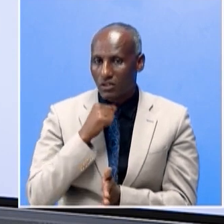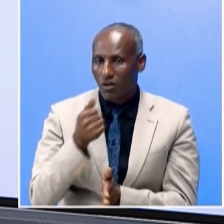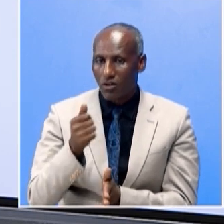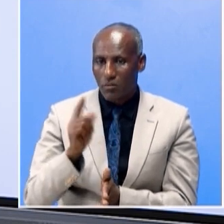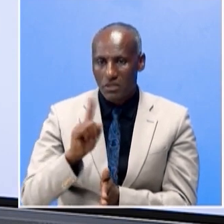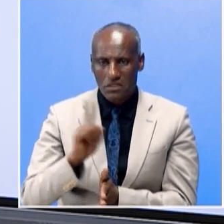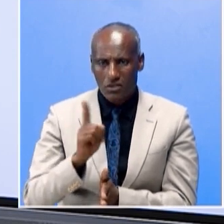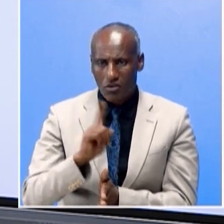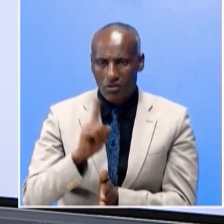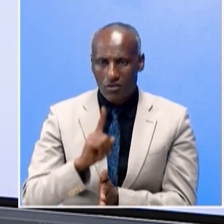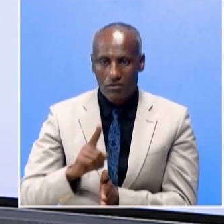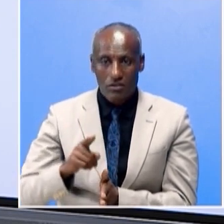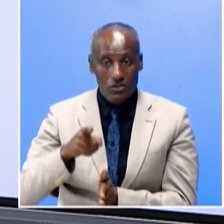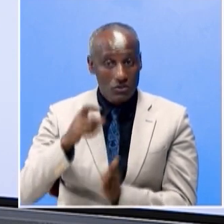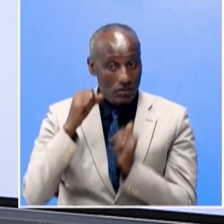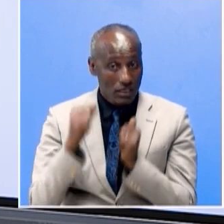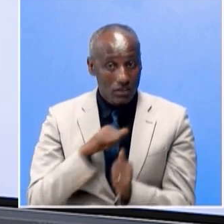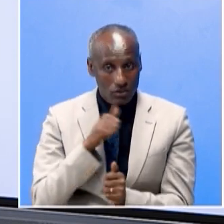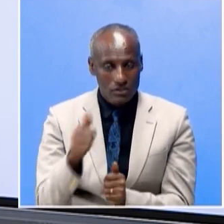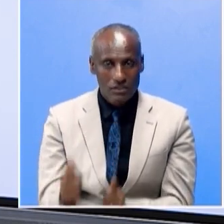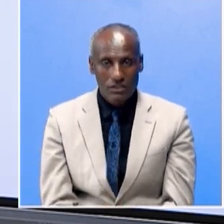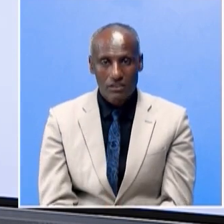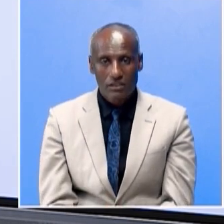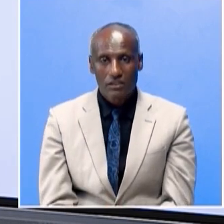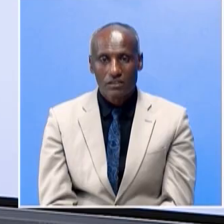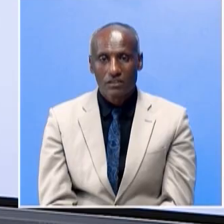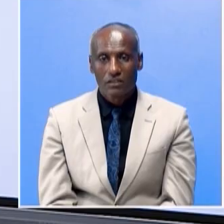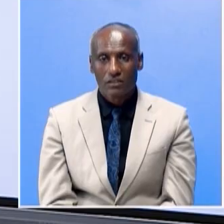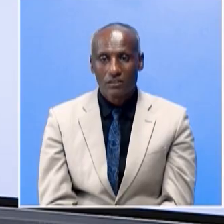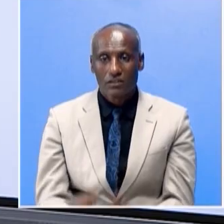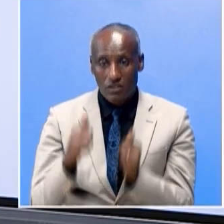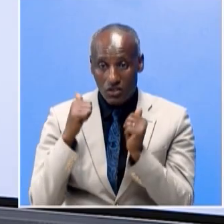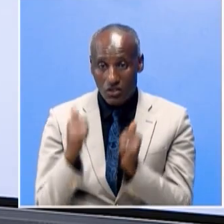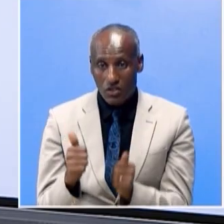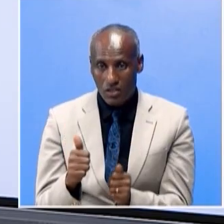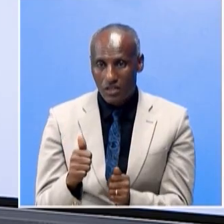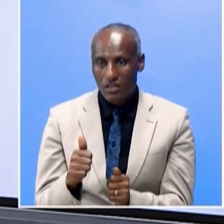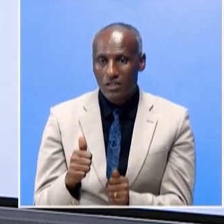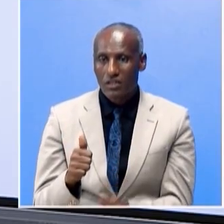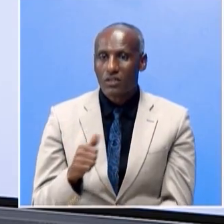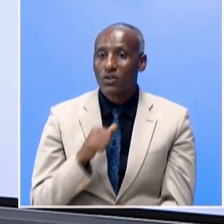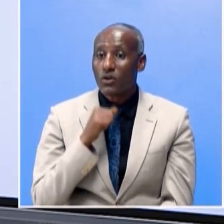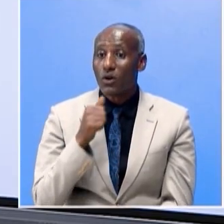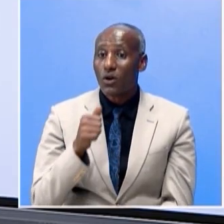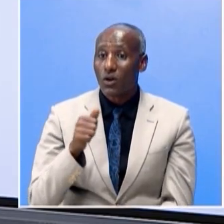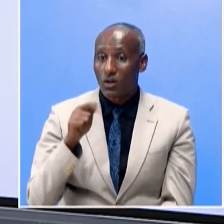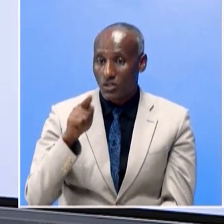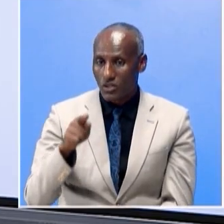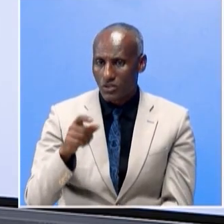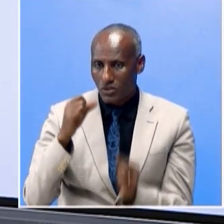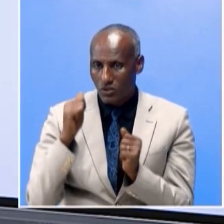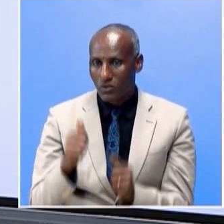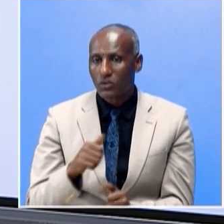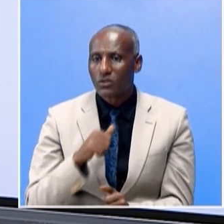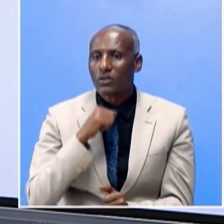no, you can't. And also you can say what? No, you couldn't. Or you can say,